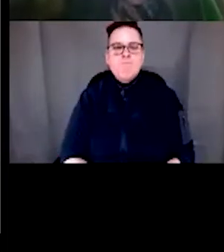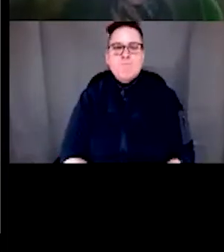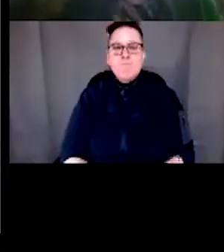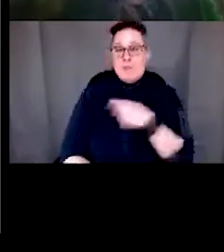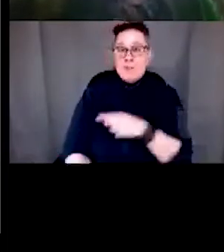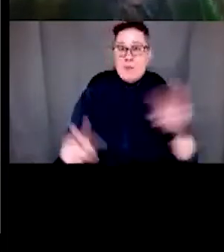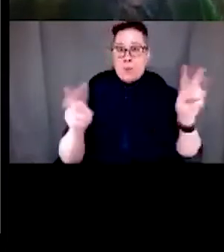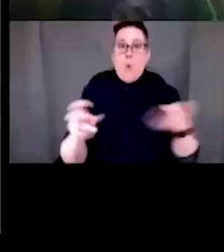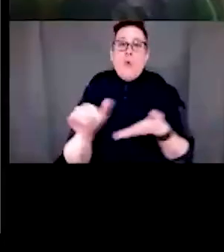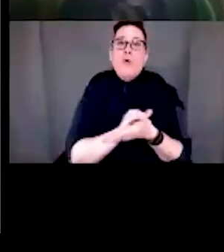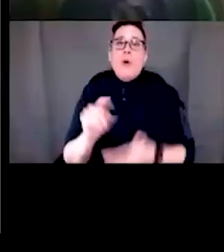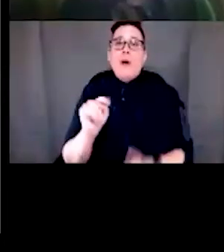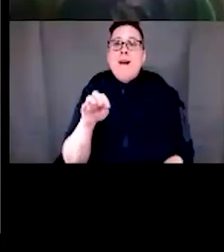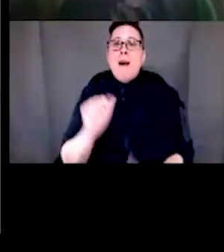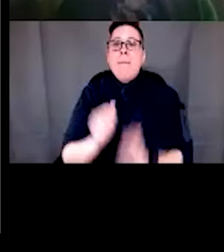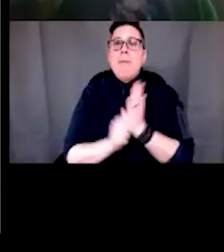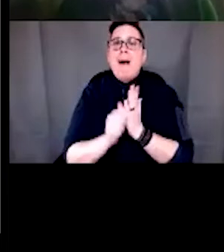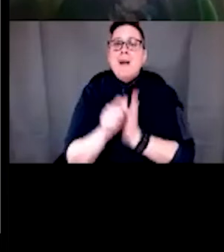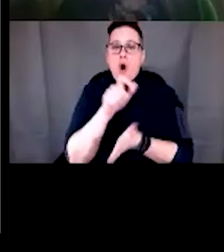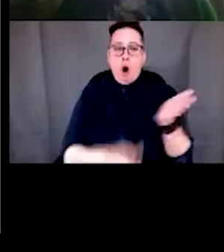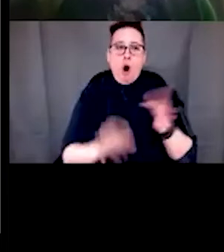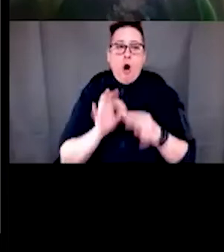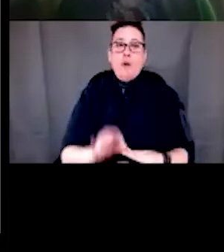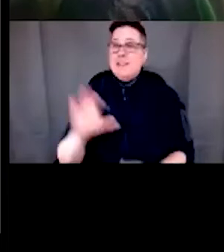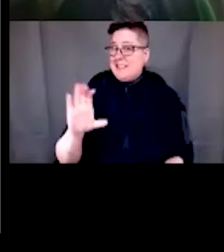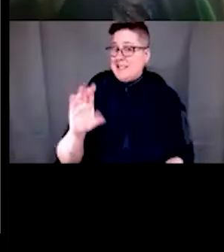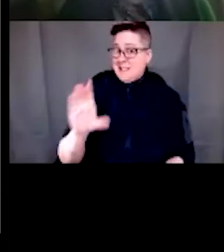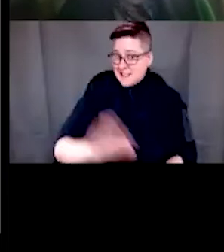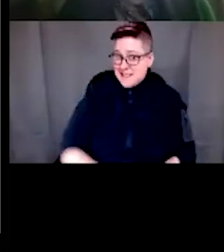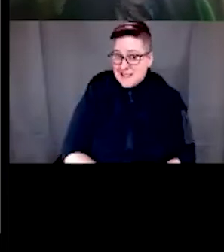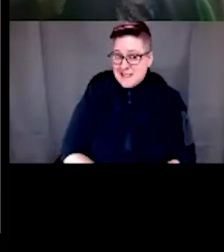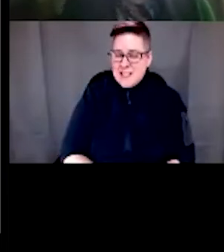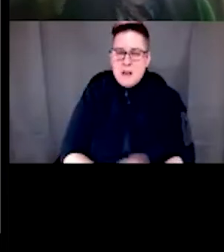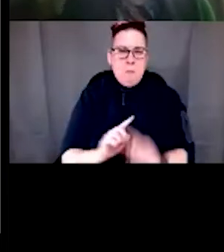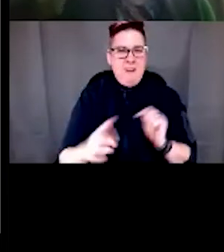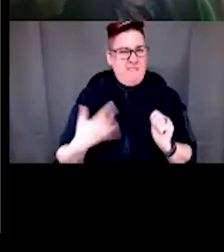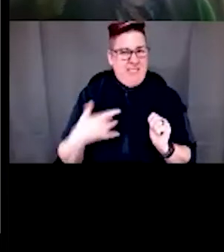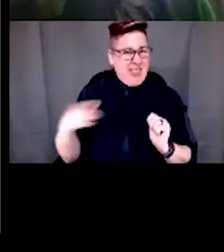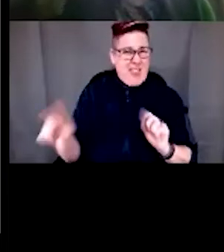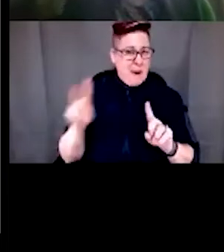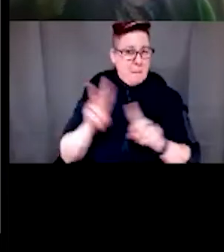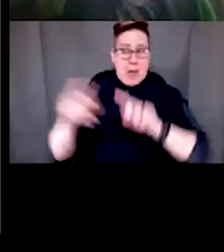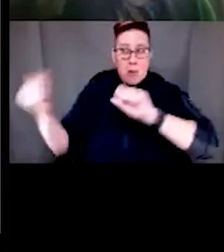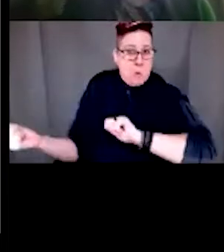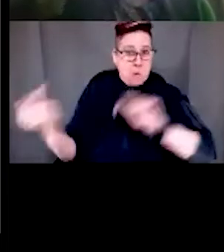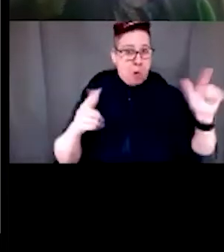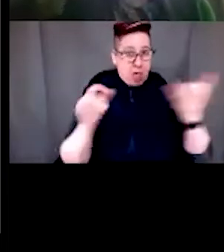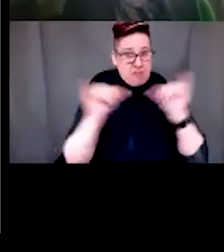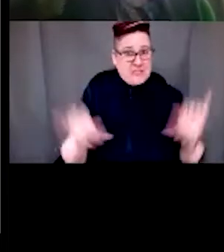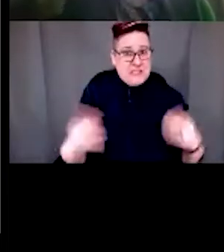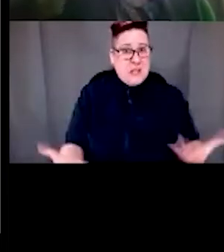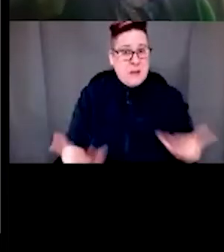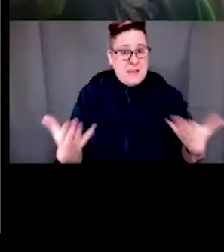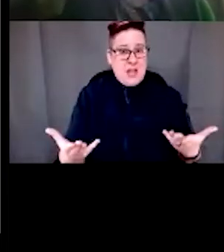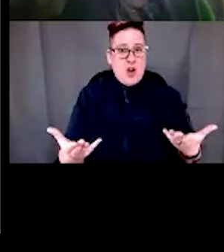a New York Times Magazine article about the CDC, but I think it really applies to all of our systems, that you can't